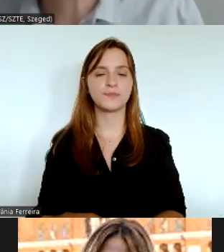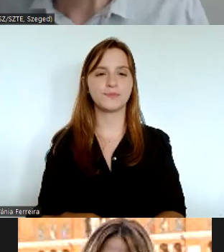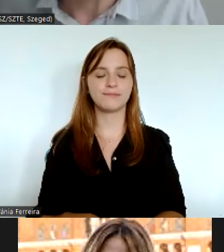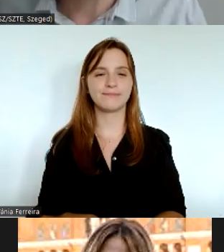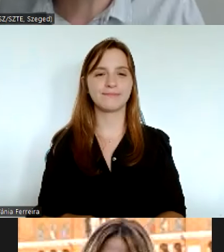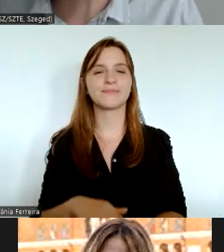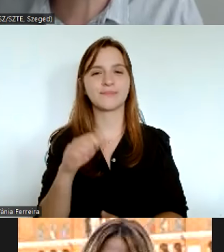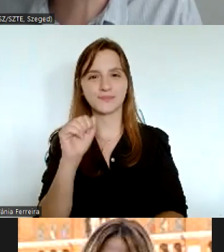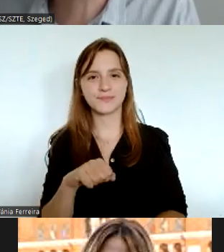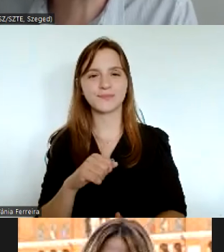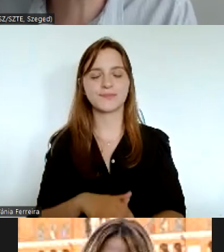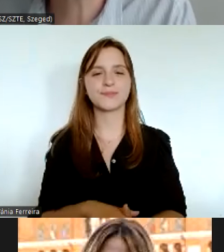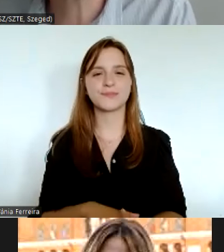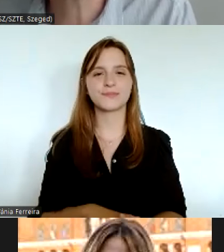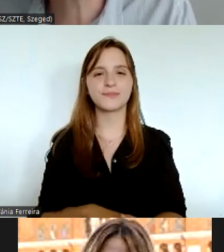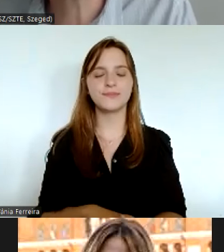Yes.